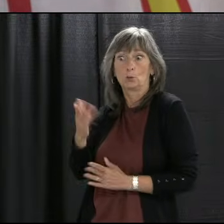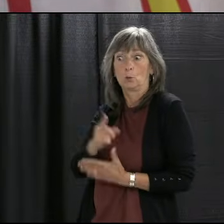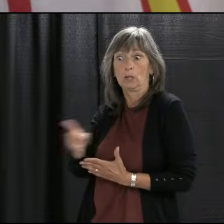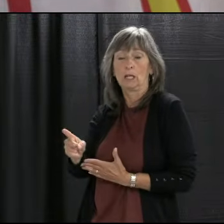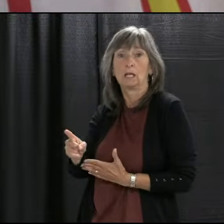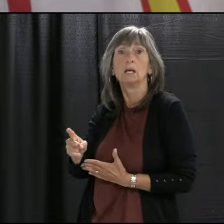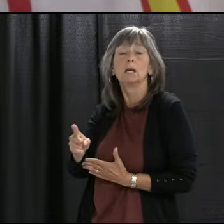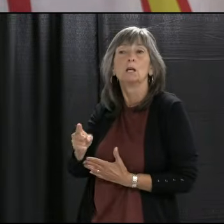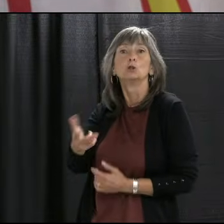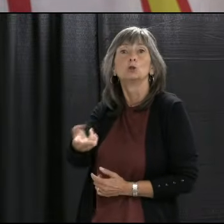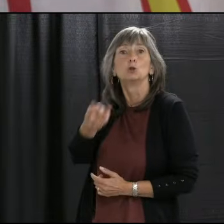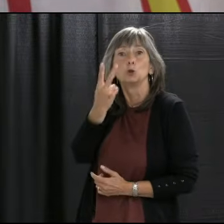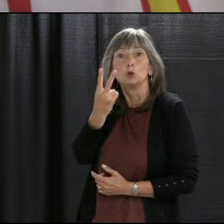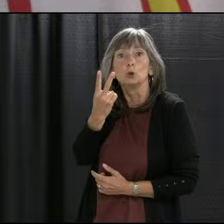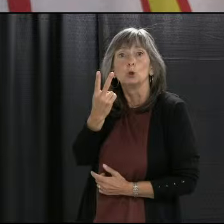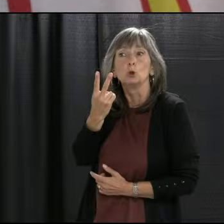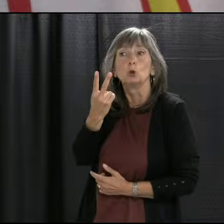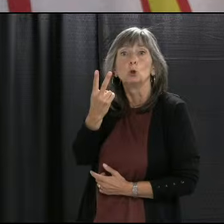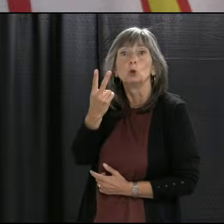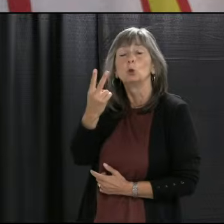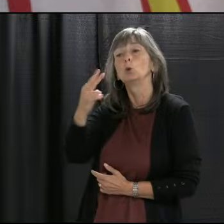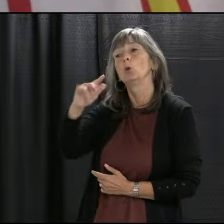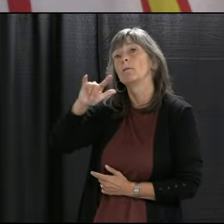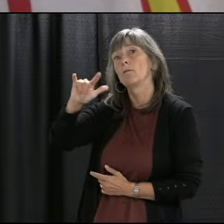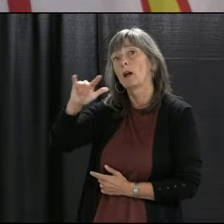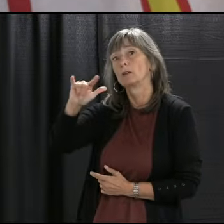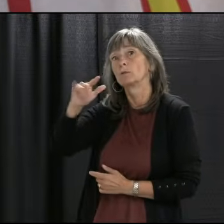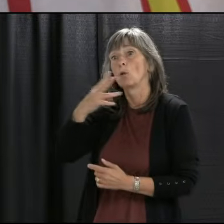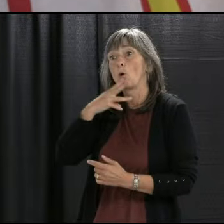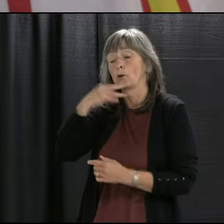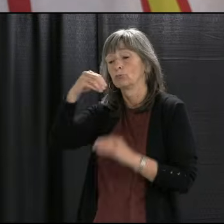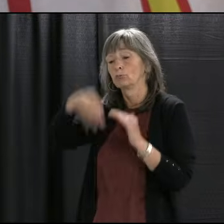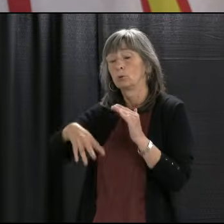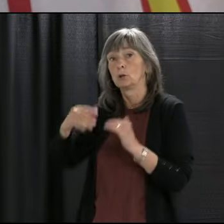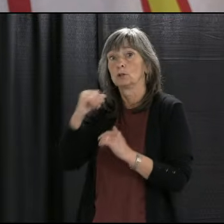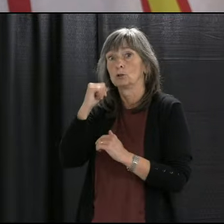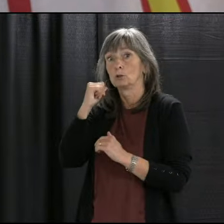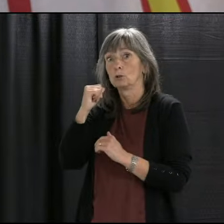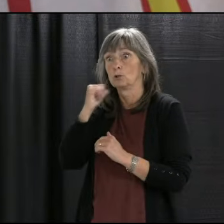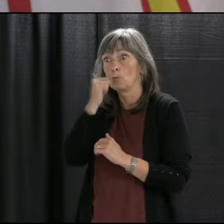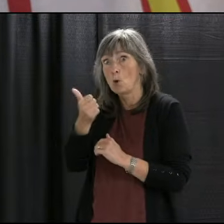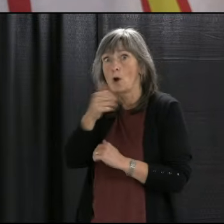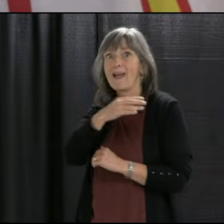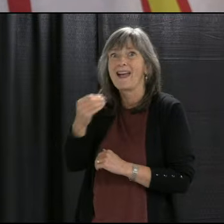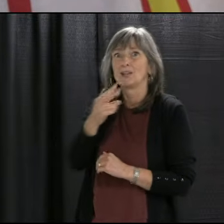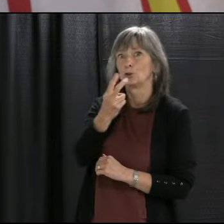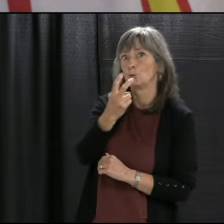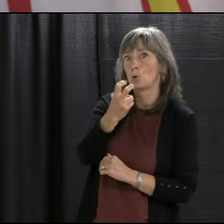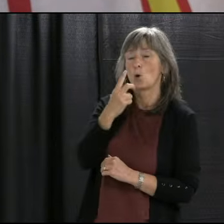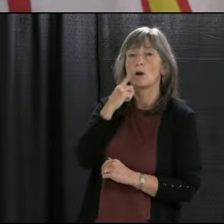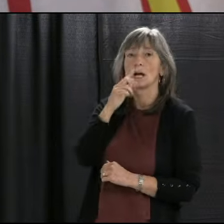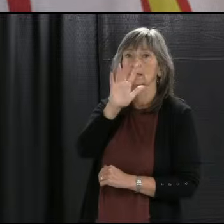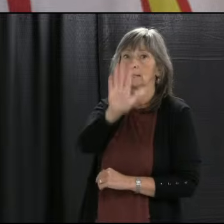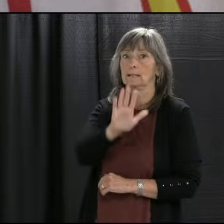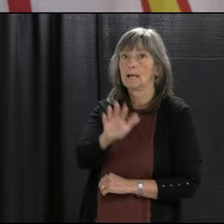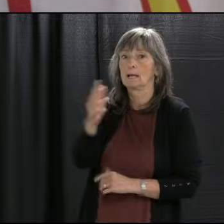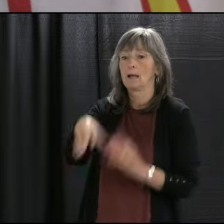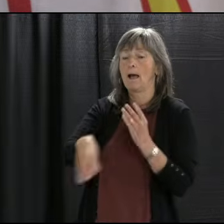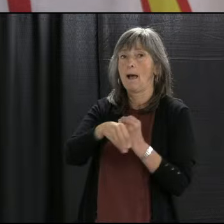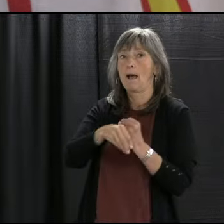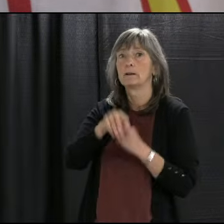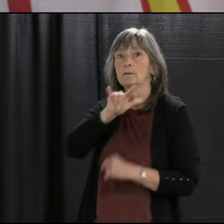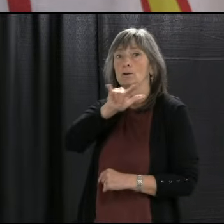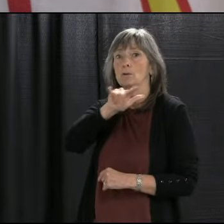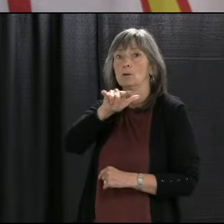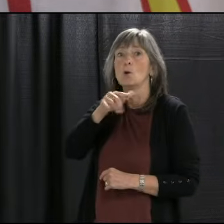We will have 2 water bombers tomorrow from Quebec and 2 more water bombers on Sunday, as well as a bird dog. So a massive increase to